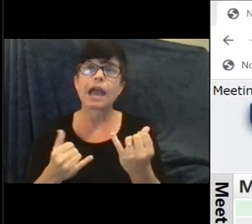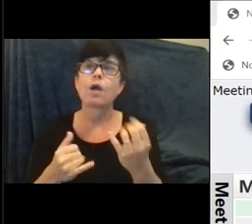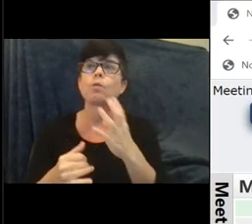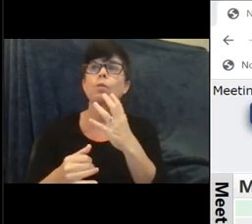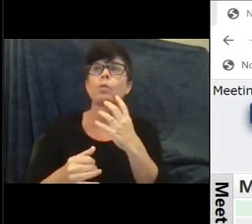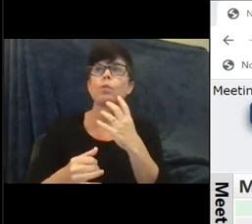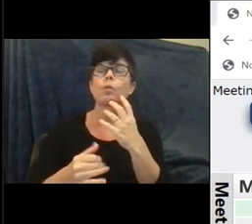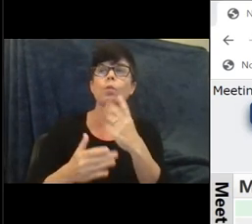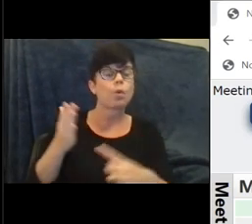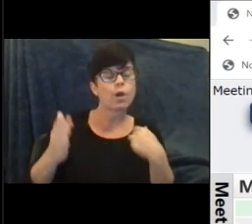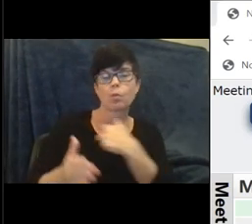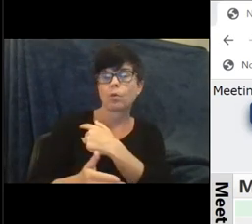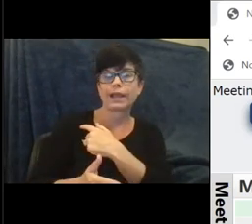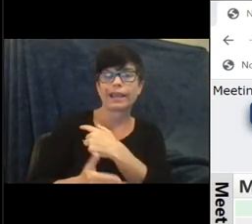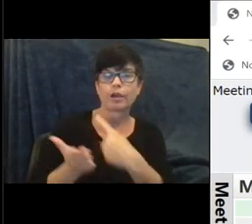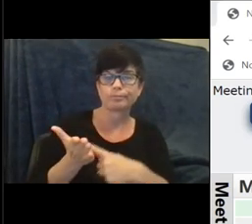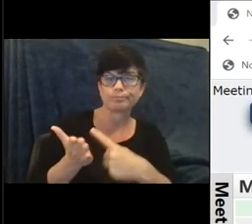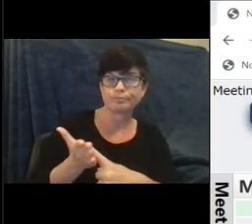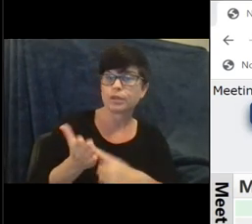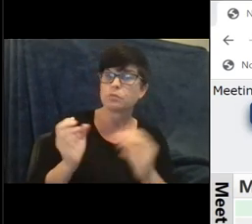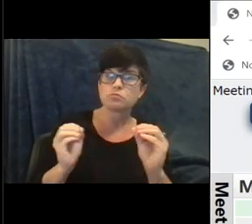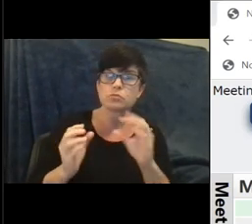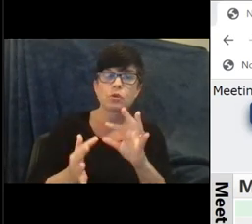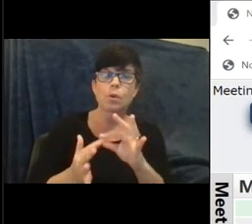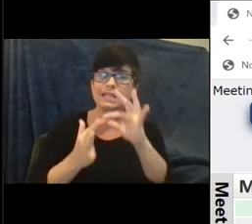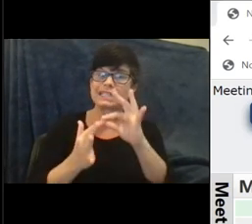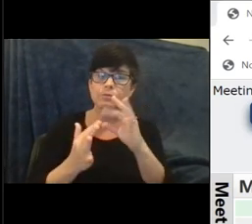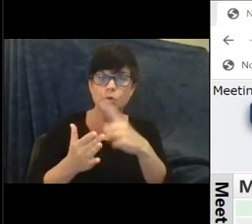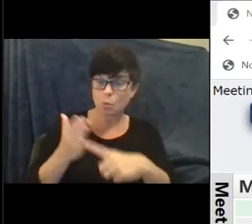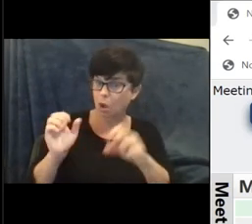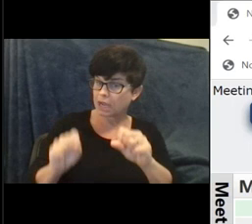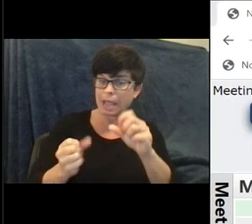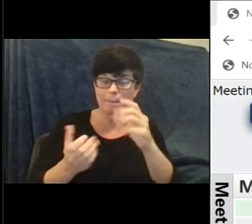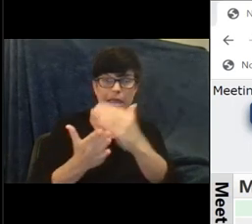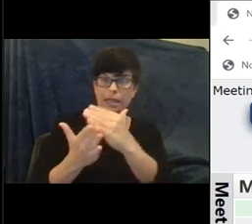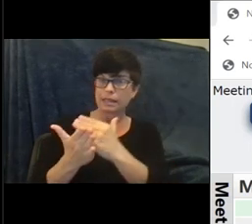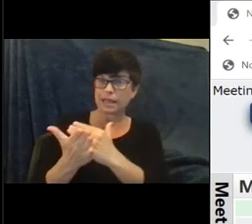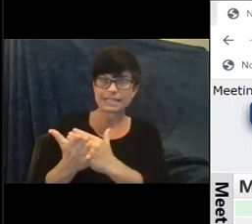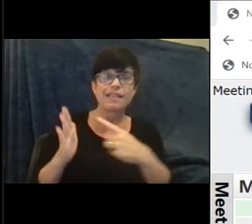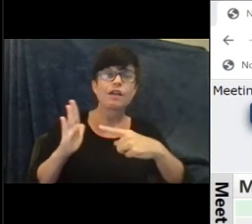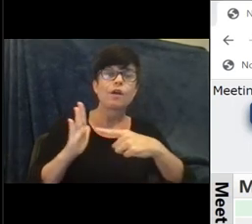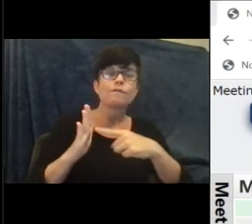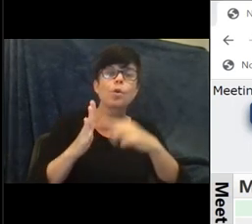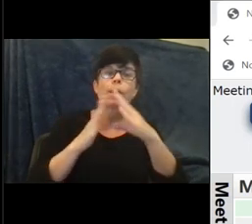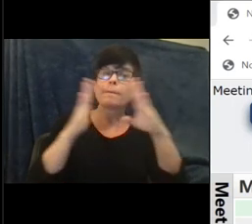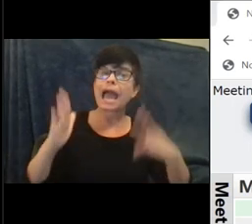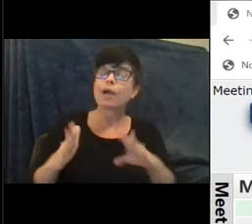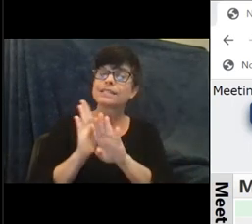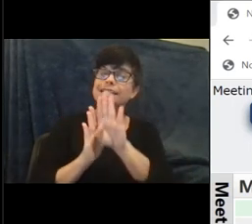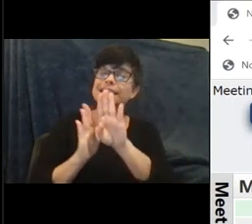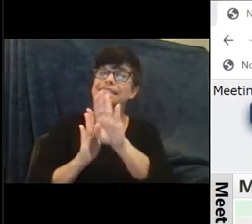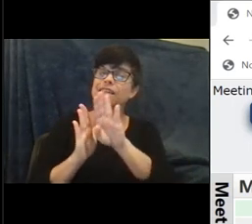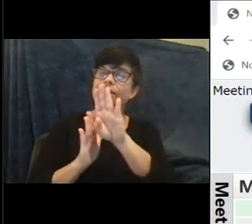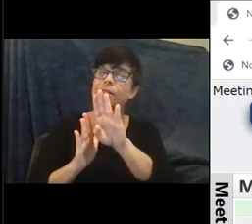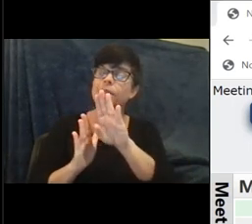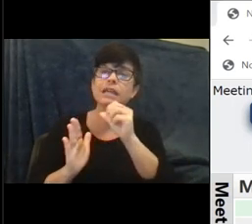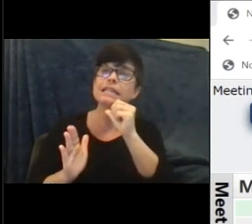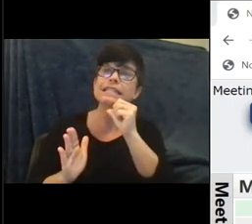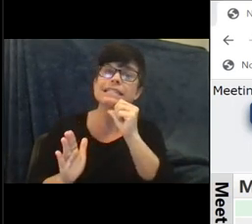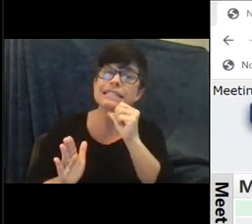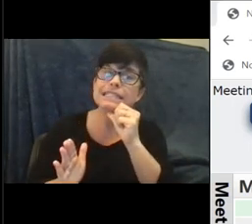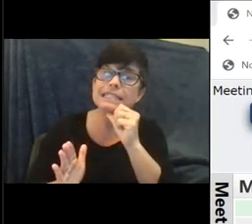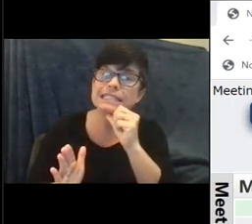about here tonight, there are no exceptions to what can be listed, and then the affordable housing development, it doesn't call for land